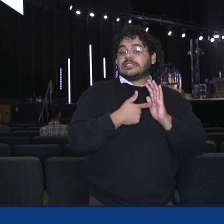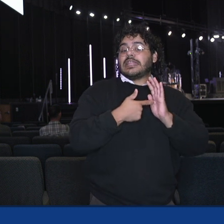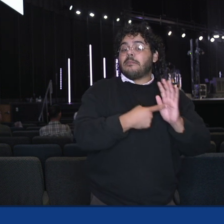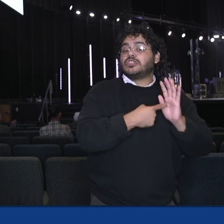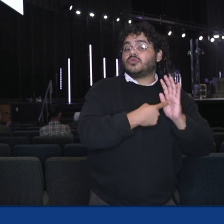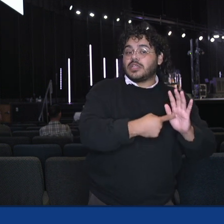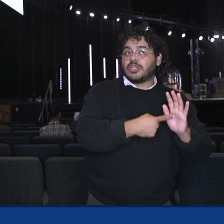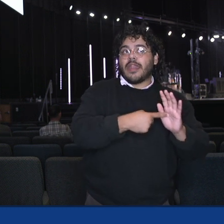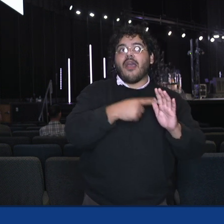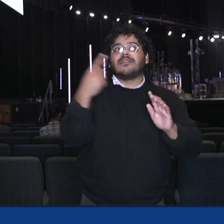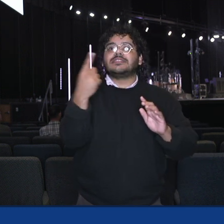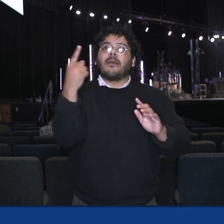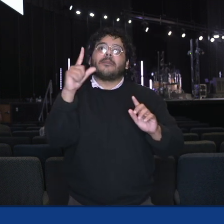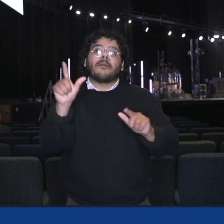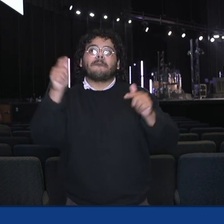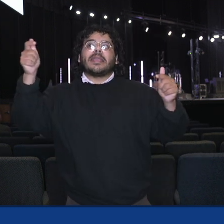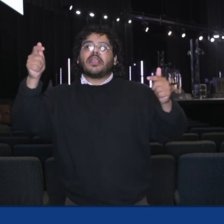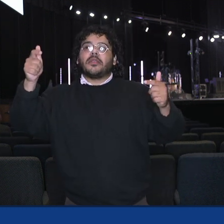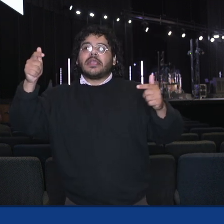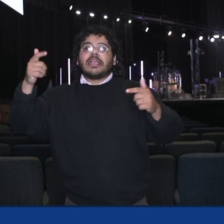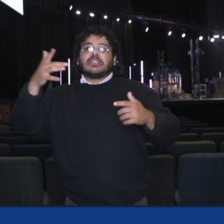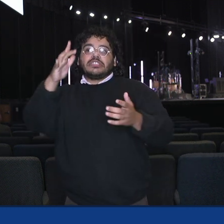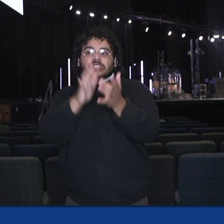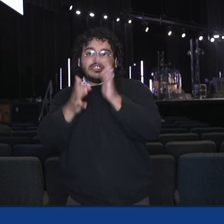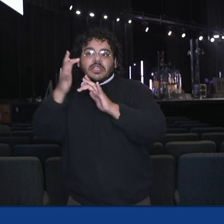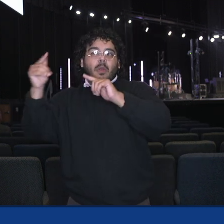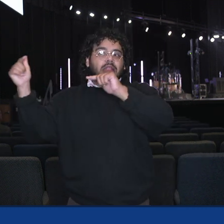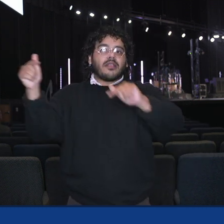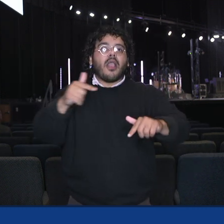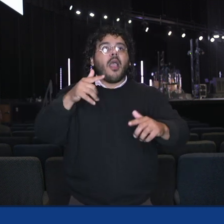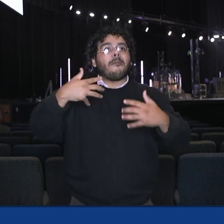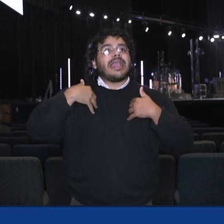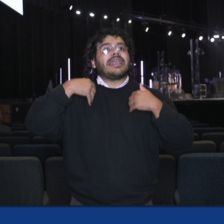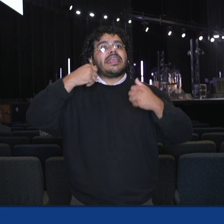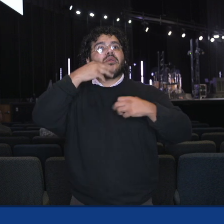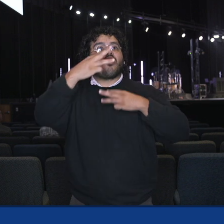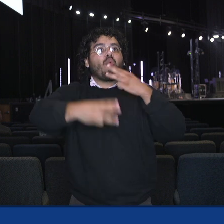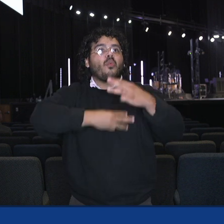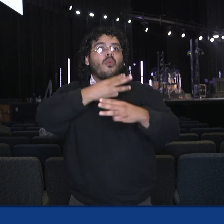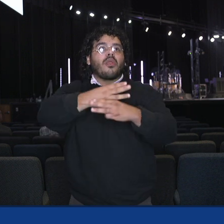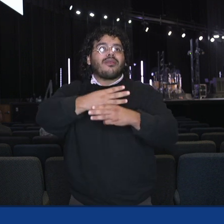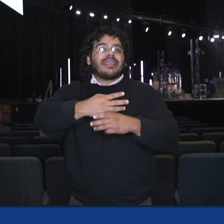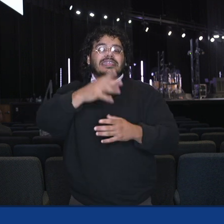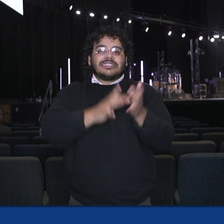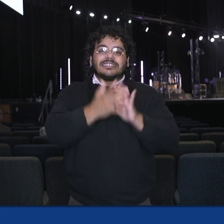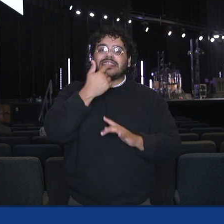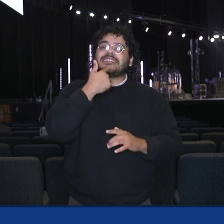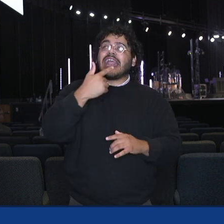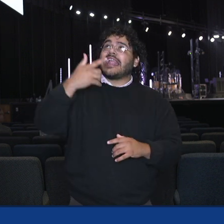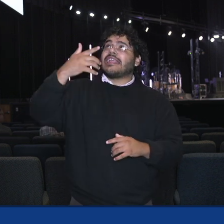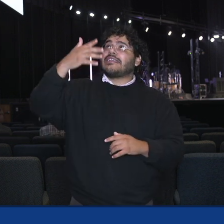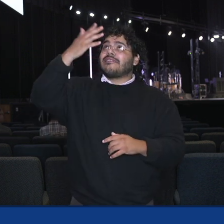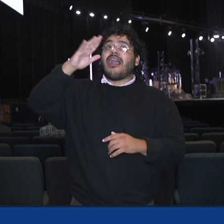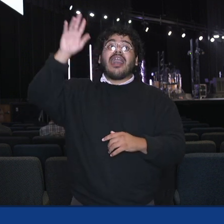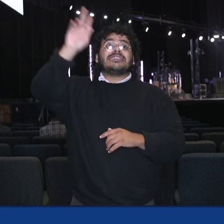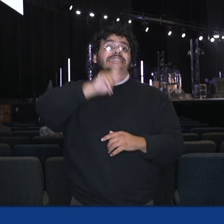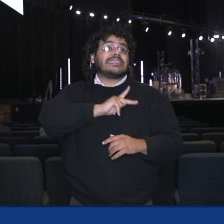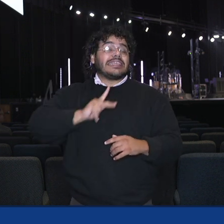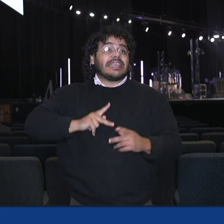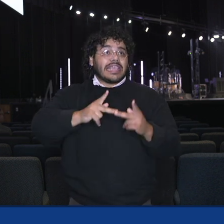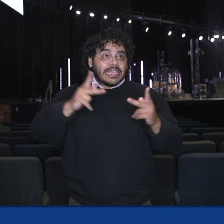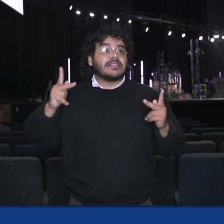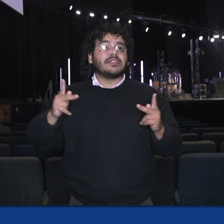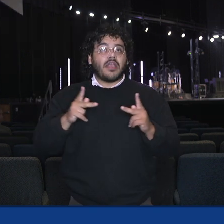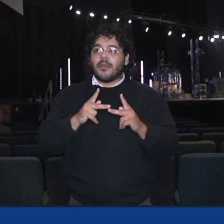the world. Jesus came and said, "The kingdom of God is at hand." And all of the episodes